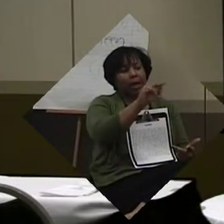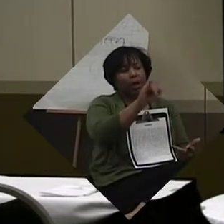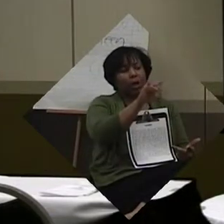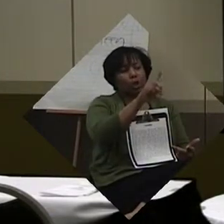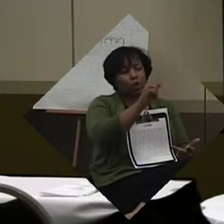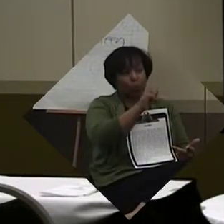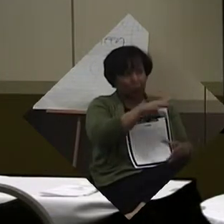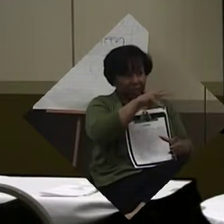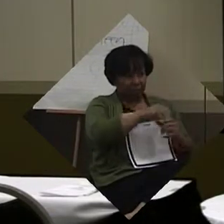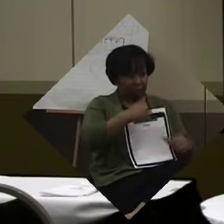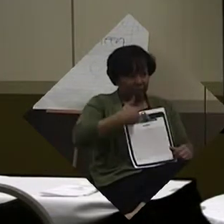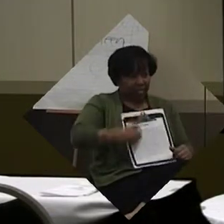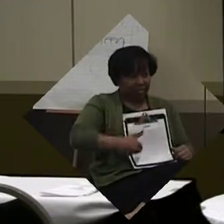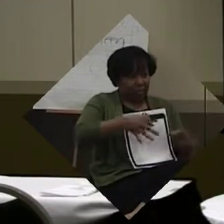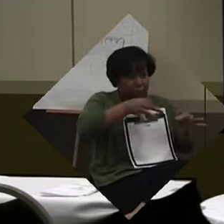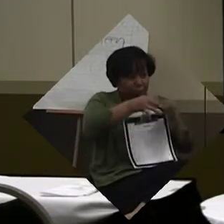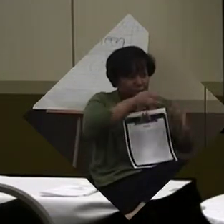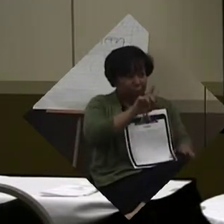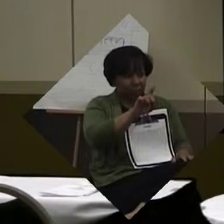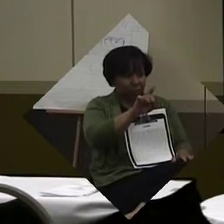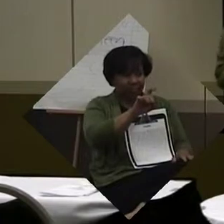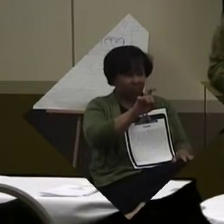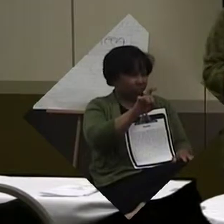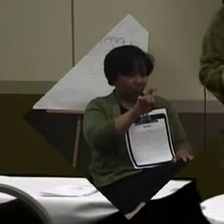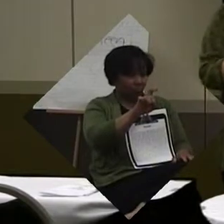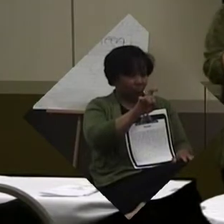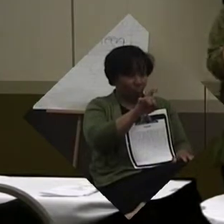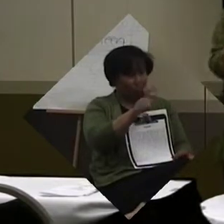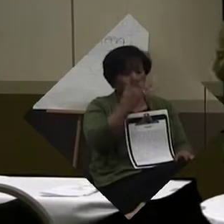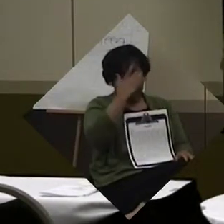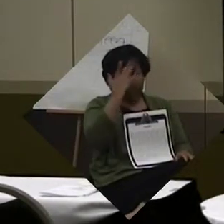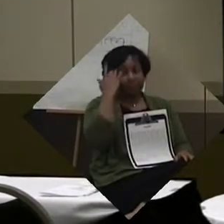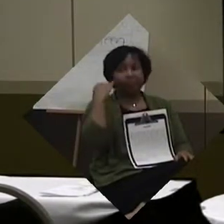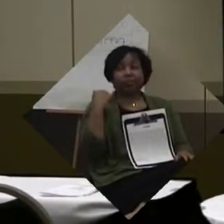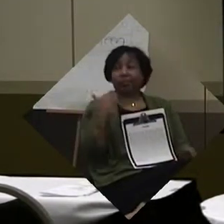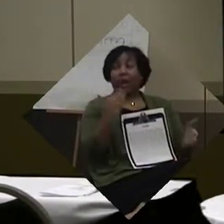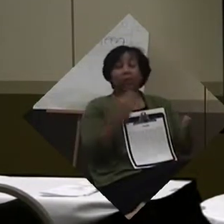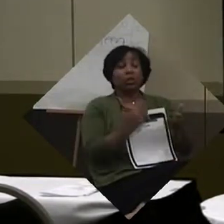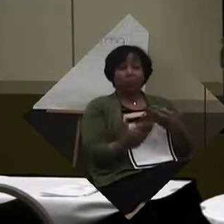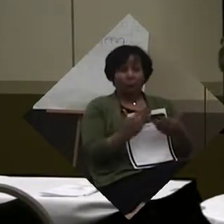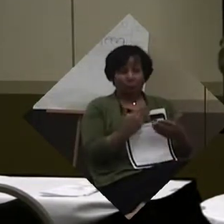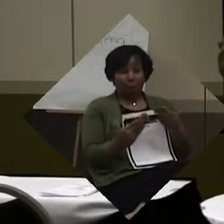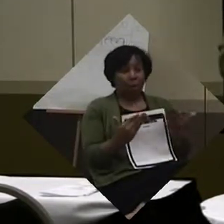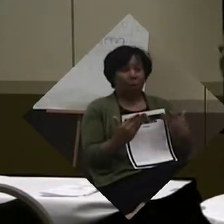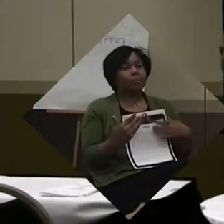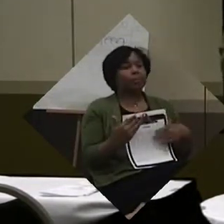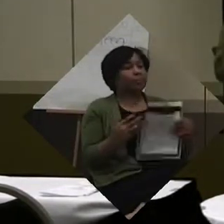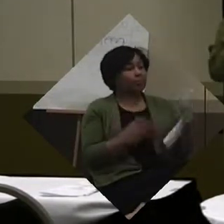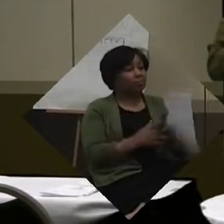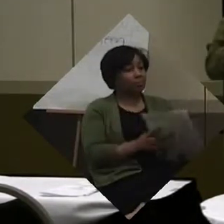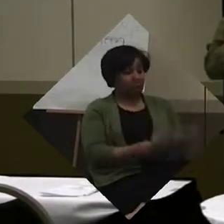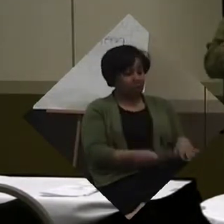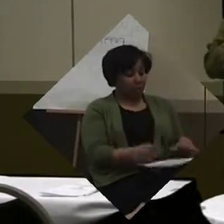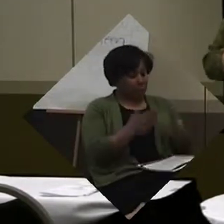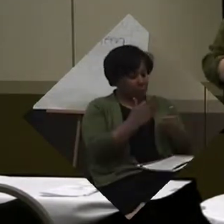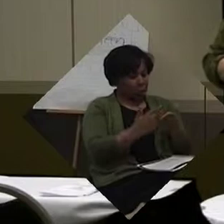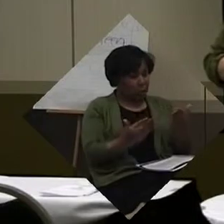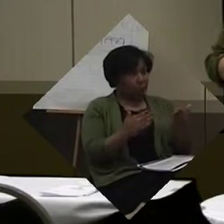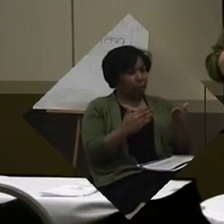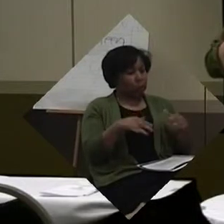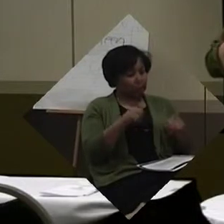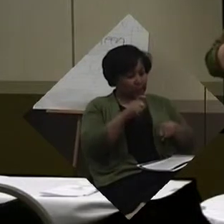original description? No. Okay. So somebody took their time. Somebody took